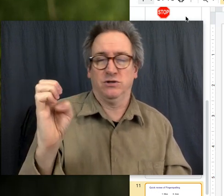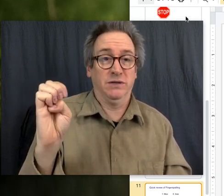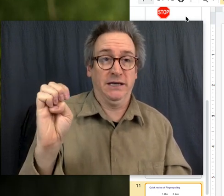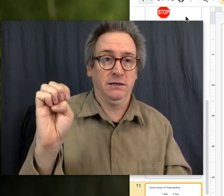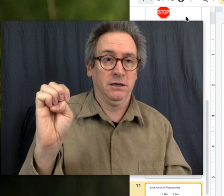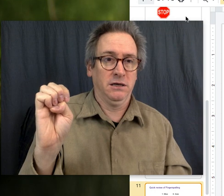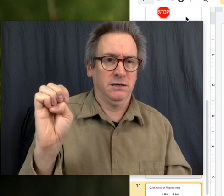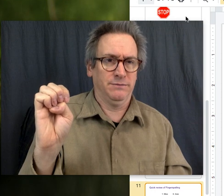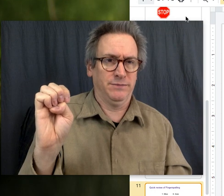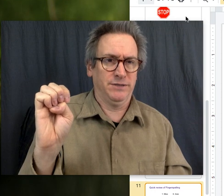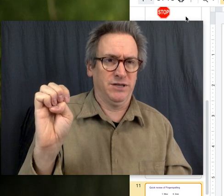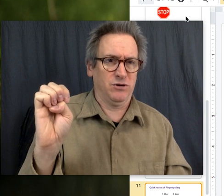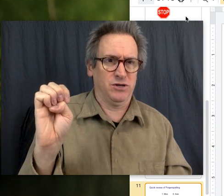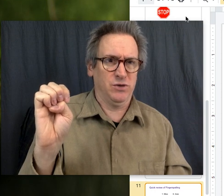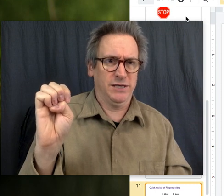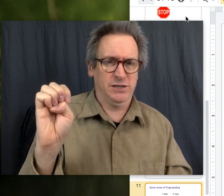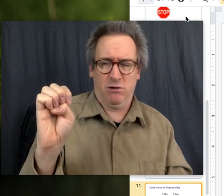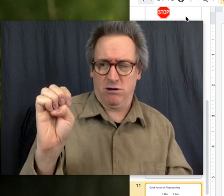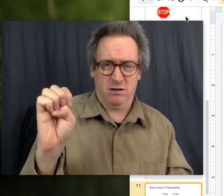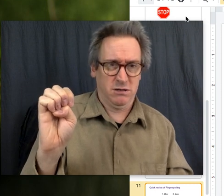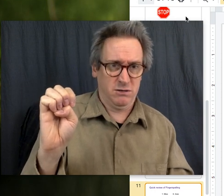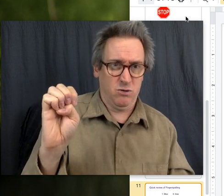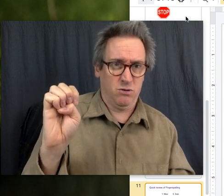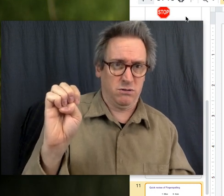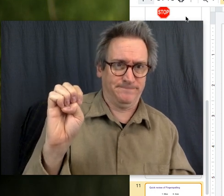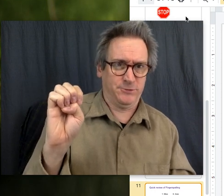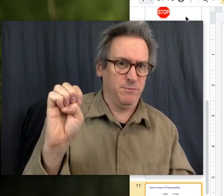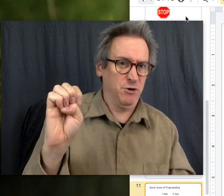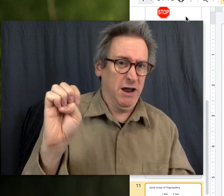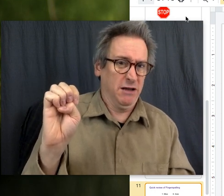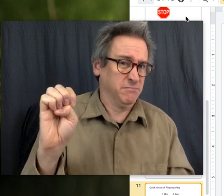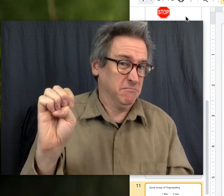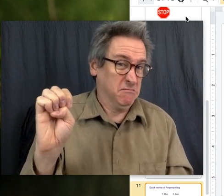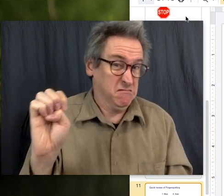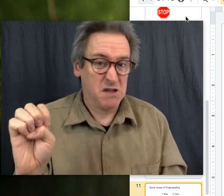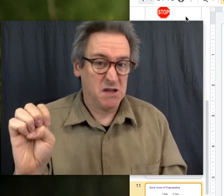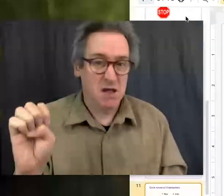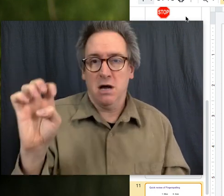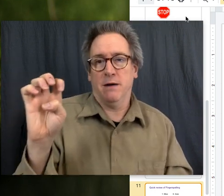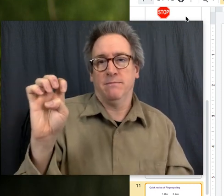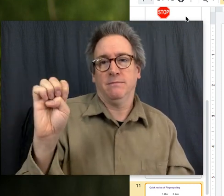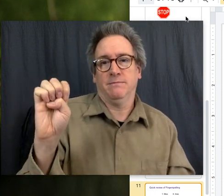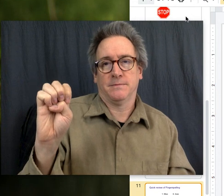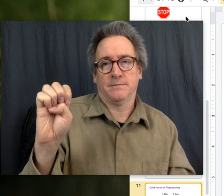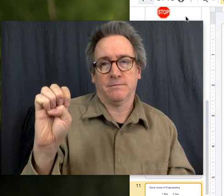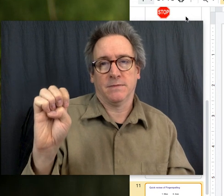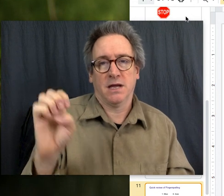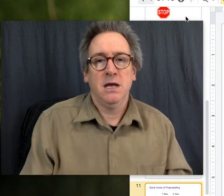you to bleed, don't squeeze so hard or trim your nails. I don't know.